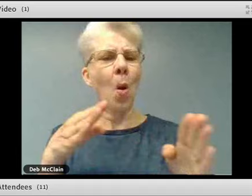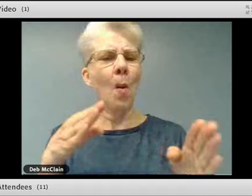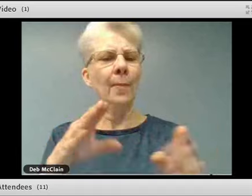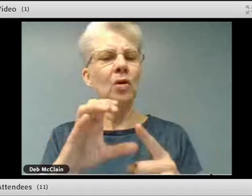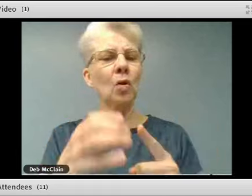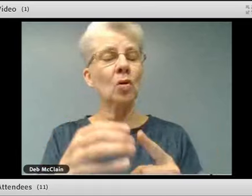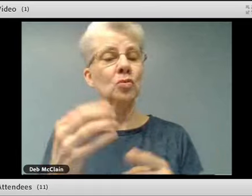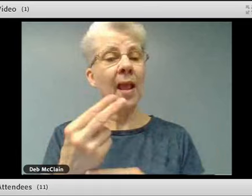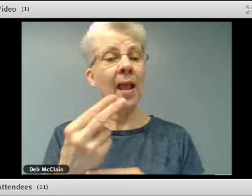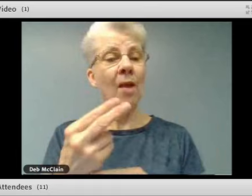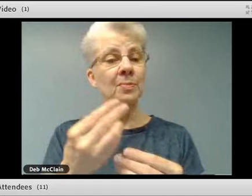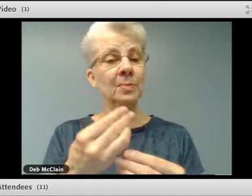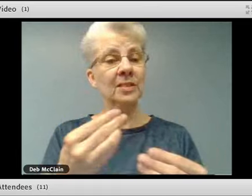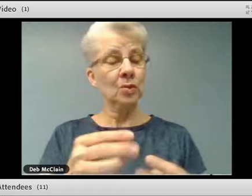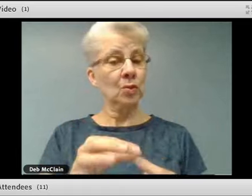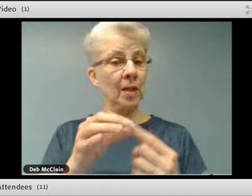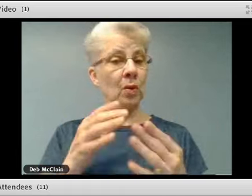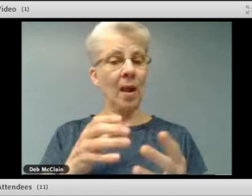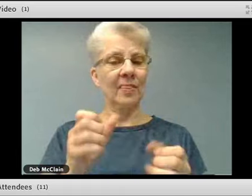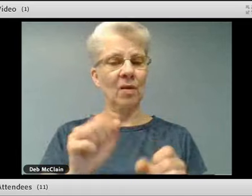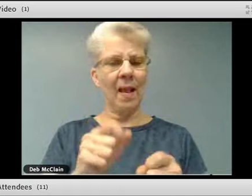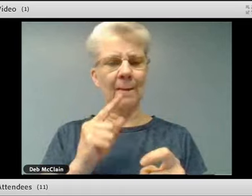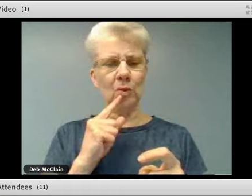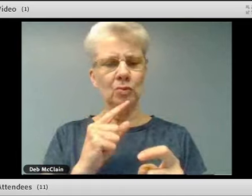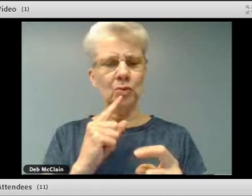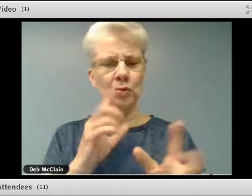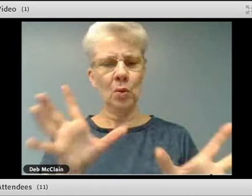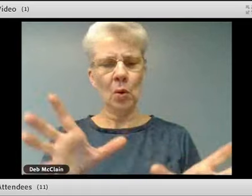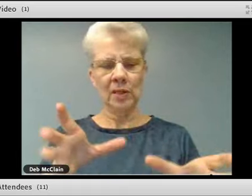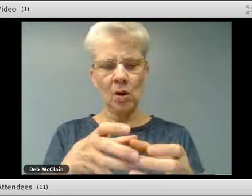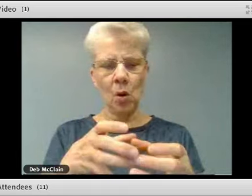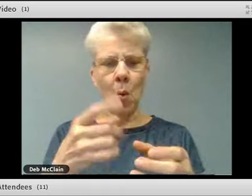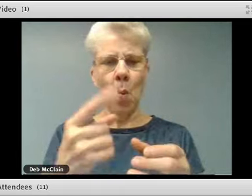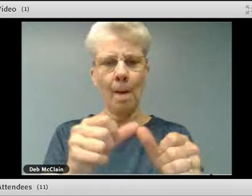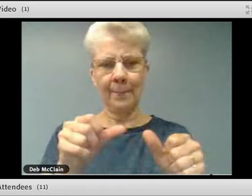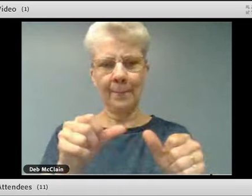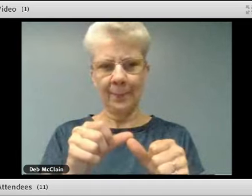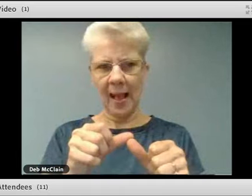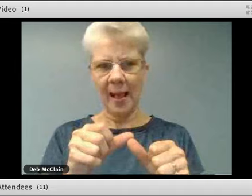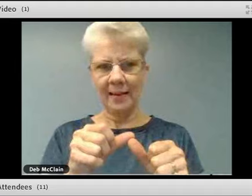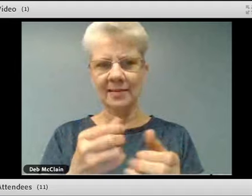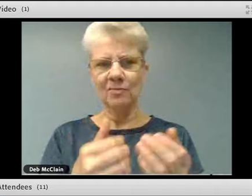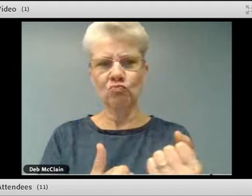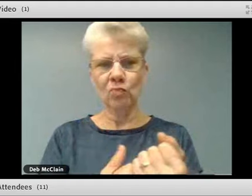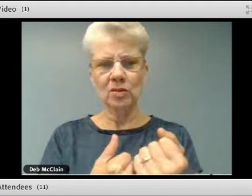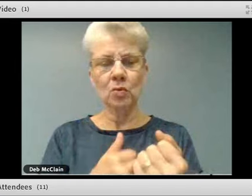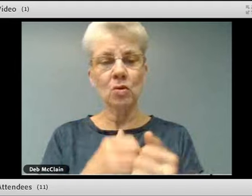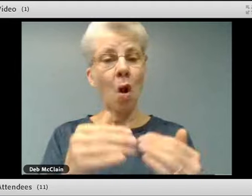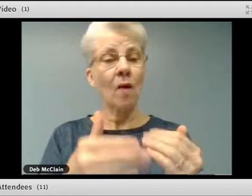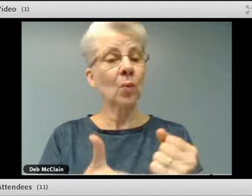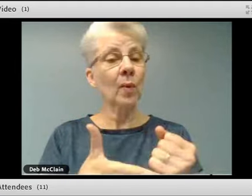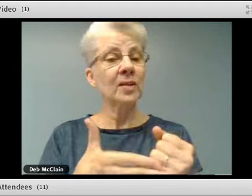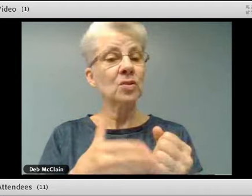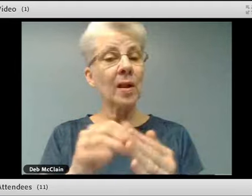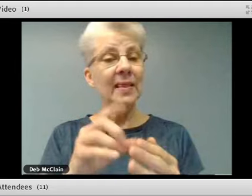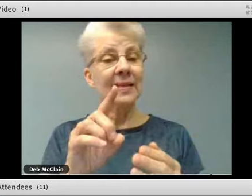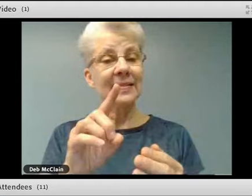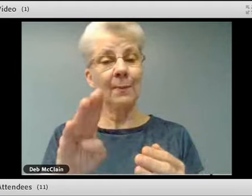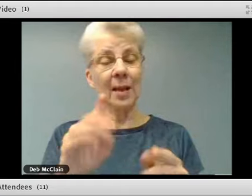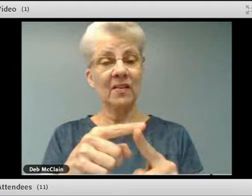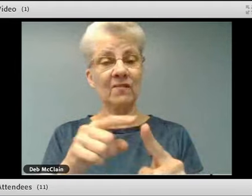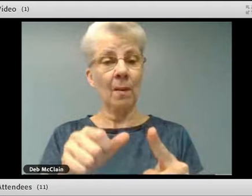unique way, they're able to pull all of these different sources together in one place. So all of the resources that are in the database come from